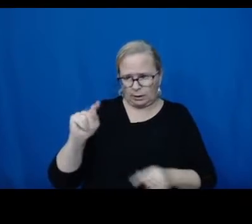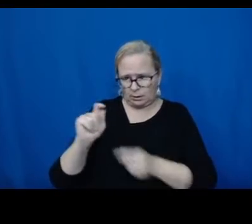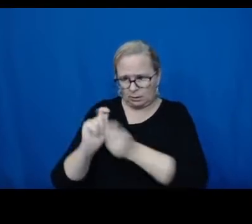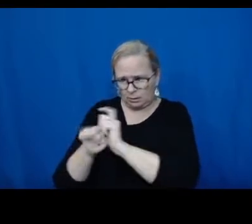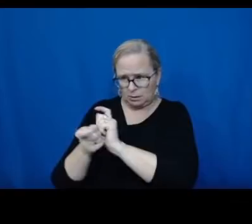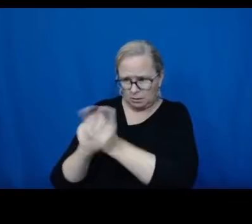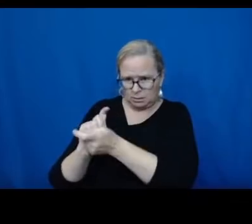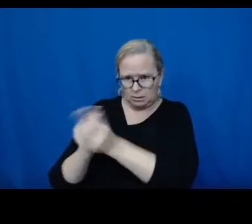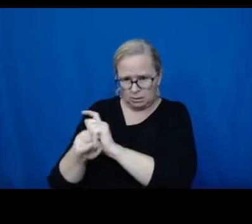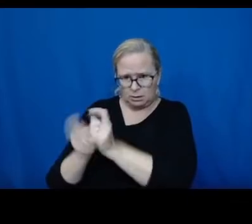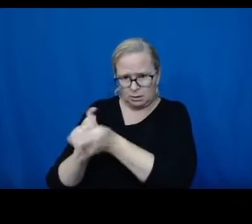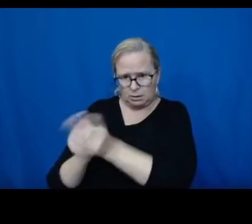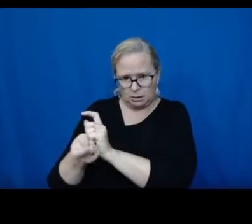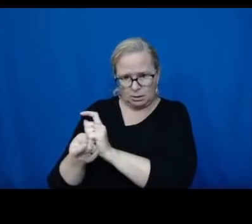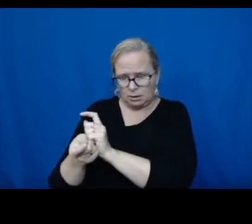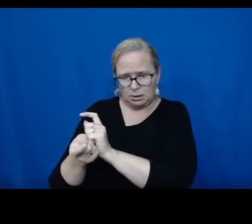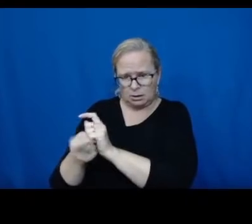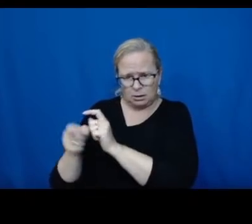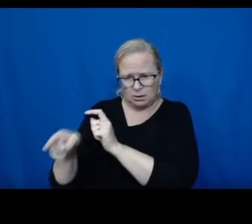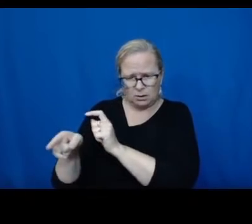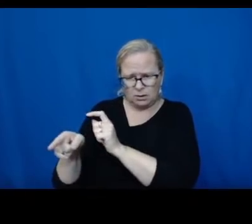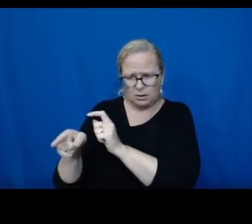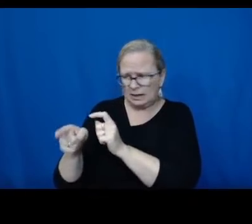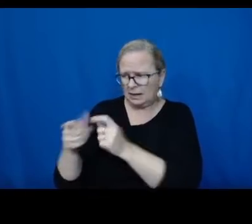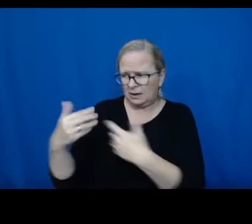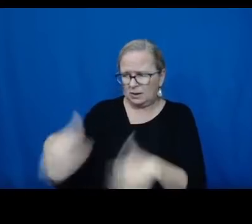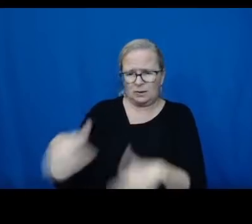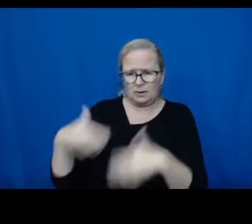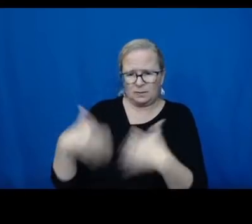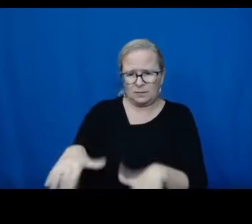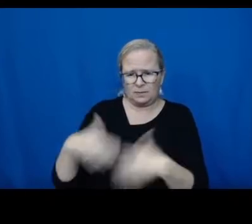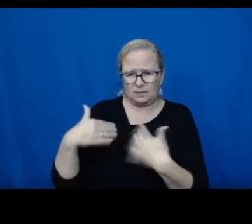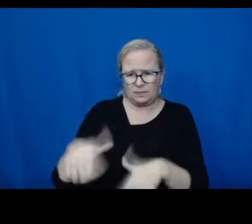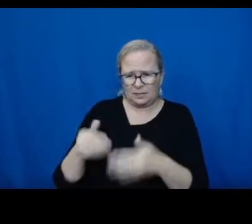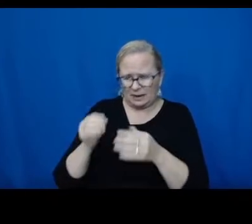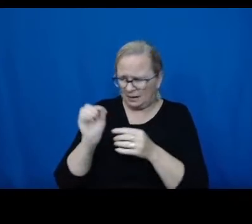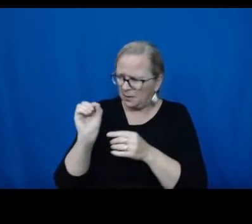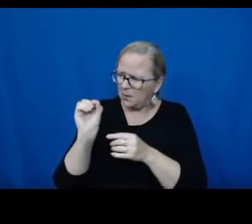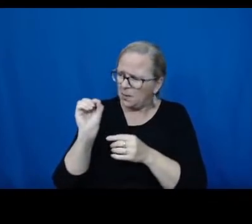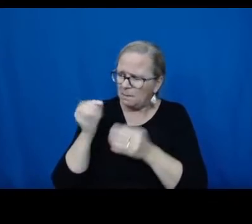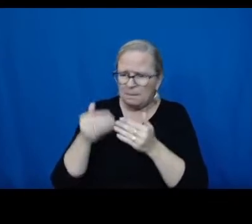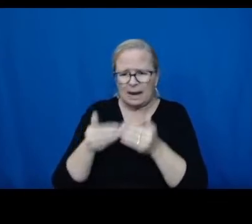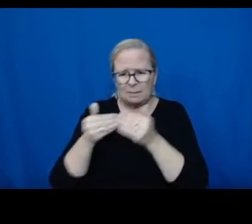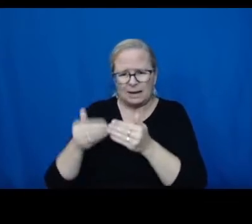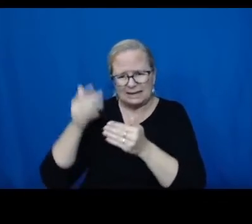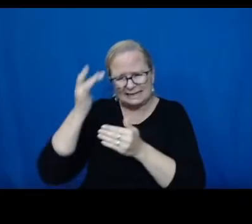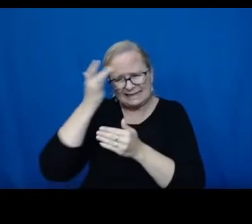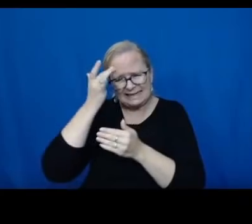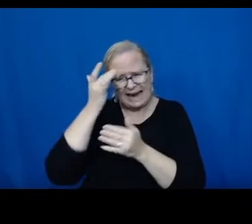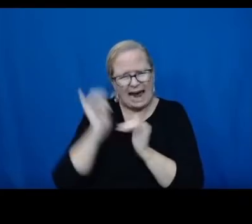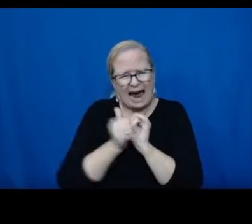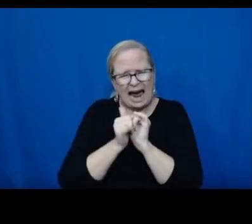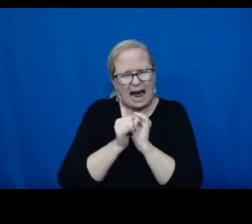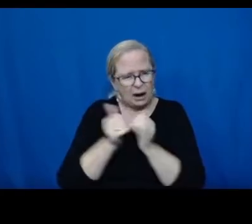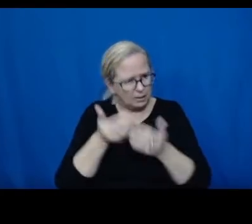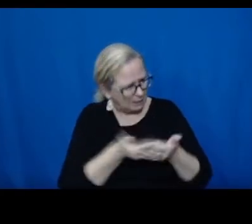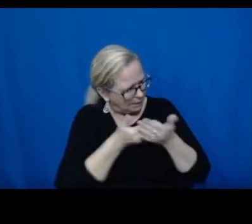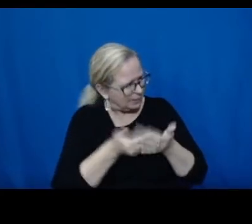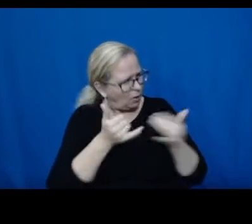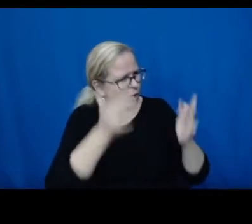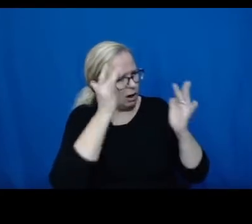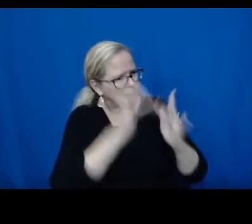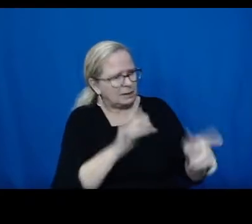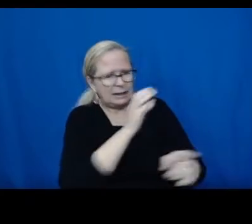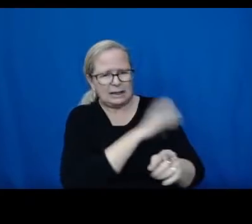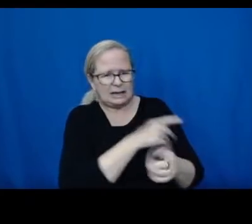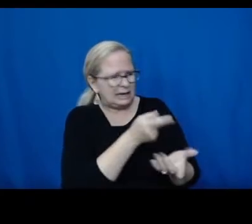in terms of what our clinical experience is and our ability to say how people 10, 20, 30 years from now, 10, 20, 30 months